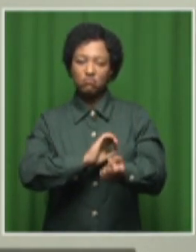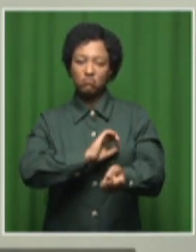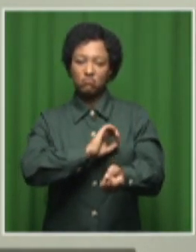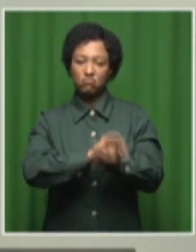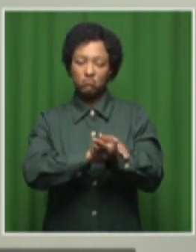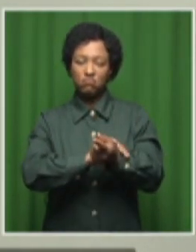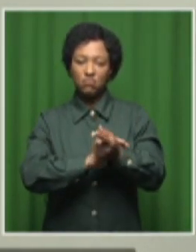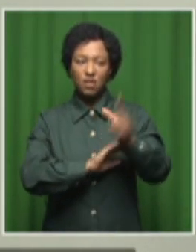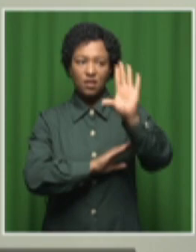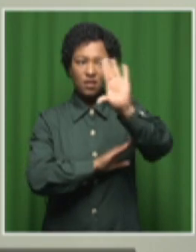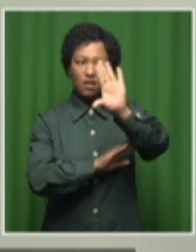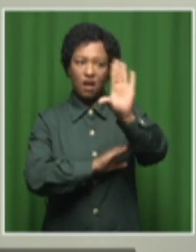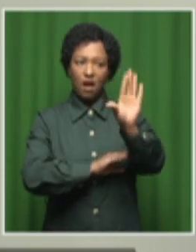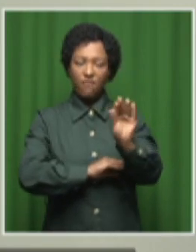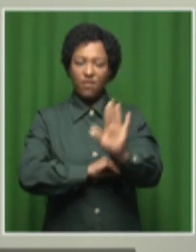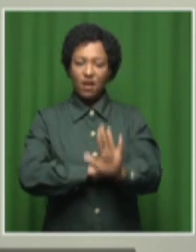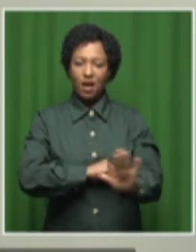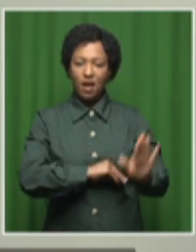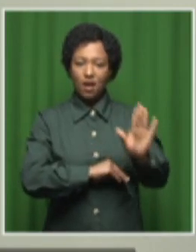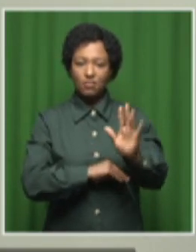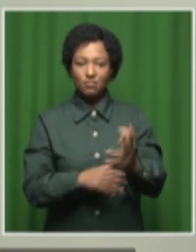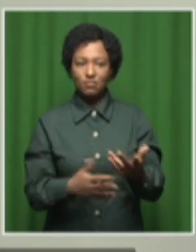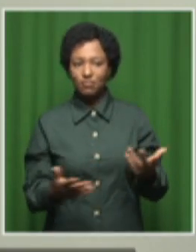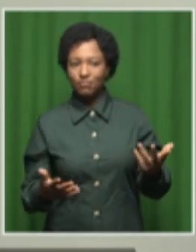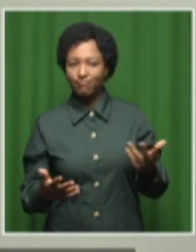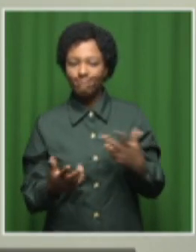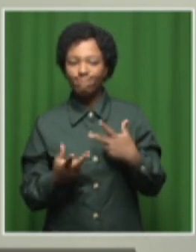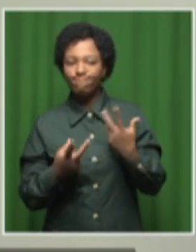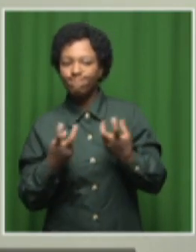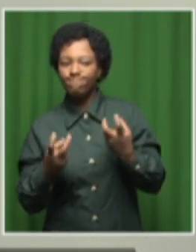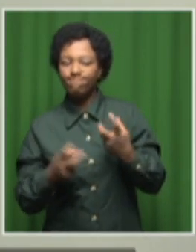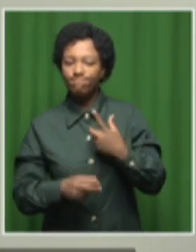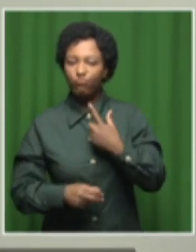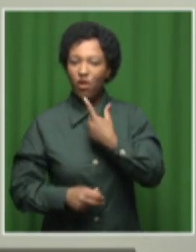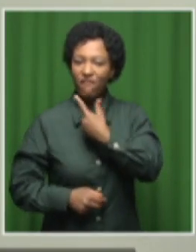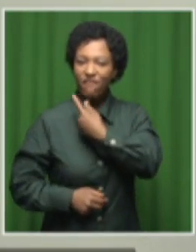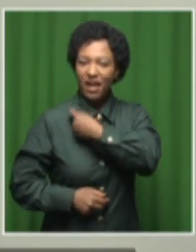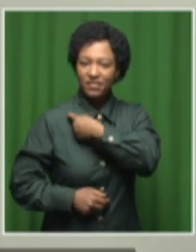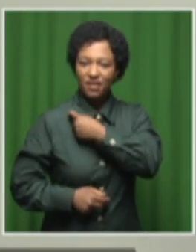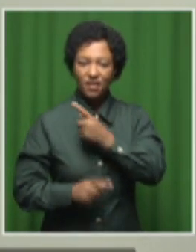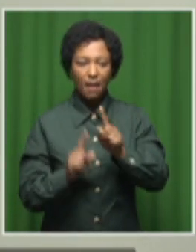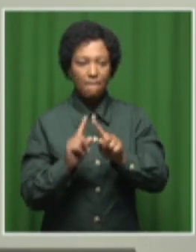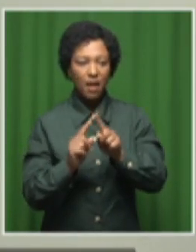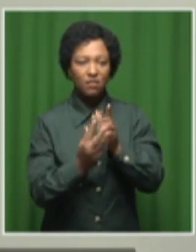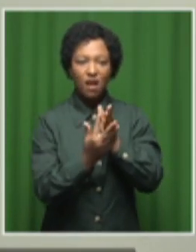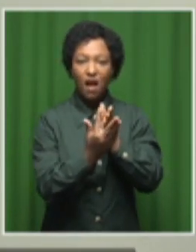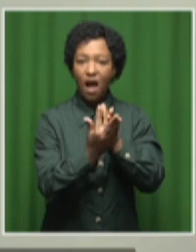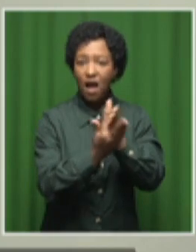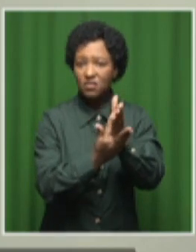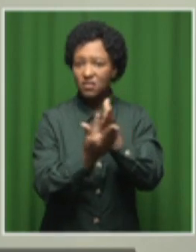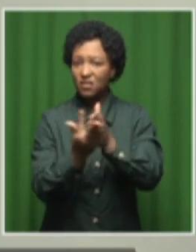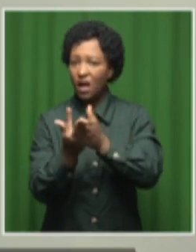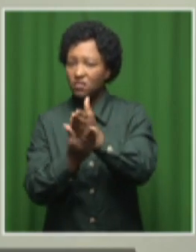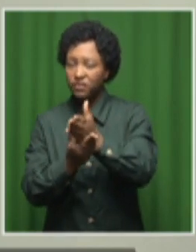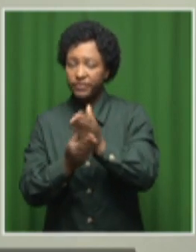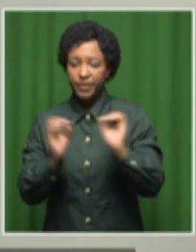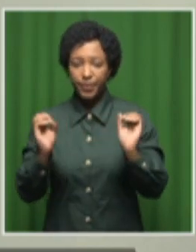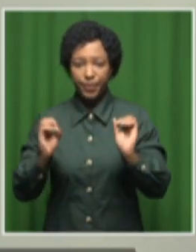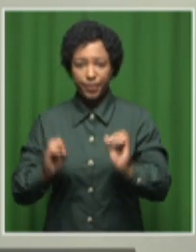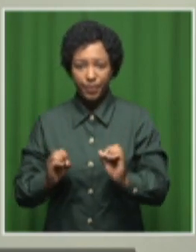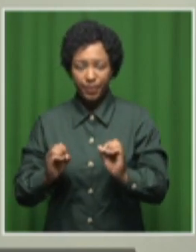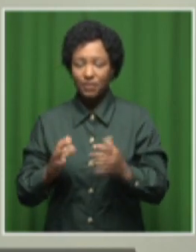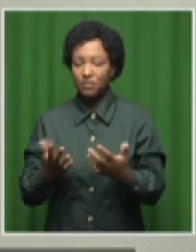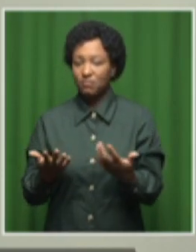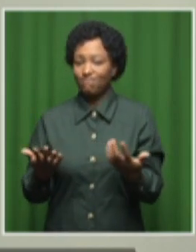African continent could not access vaccines, could not access very often basic medical